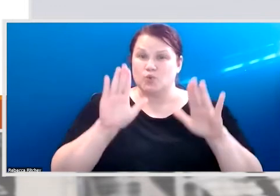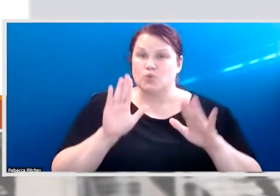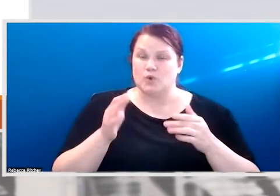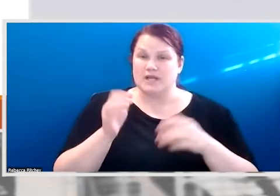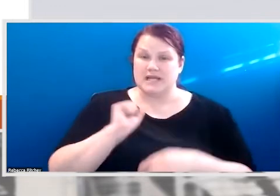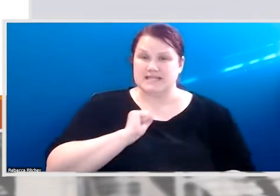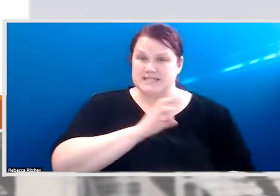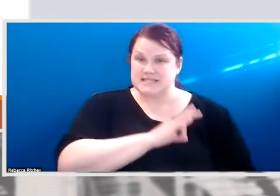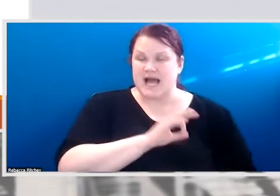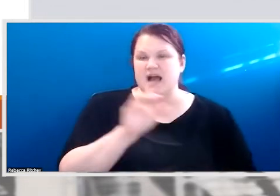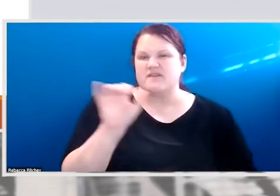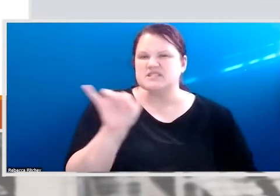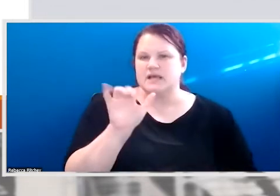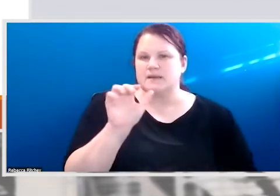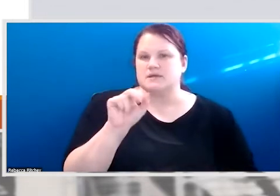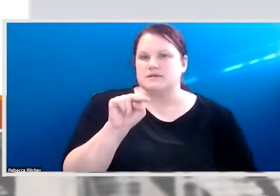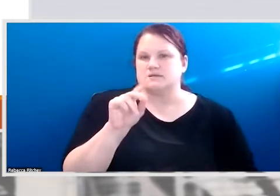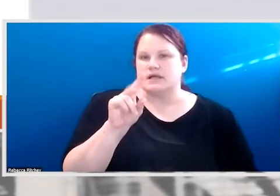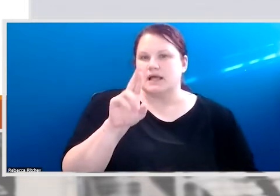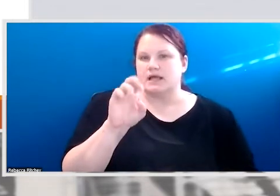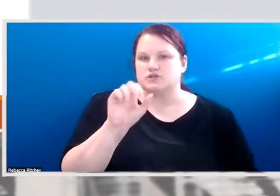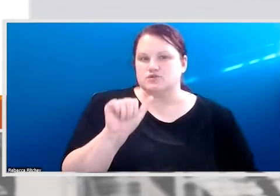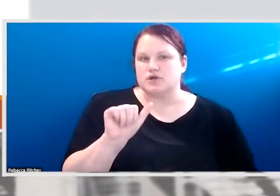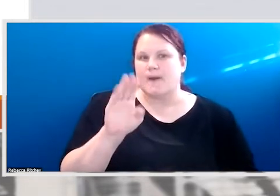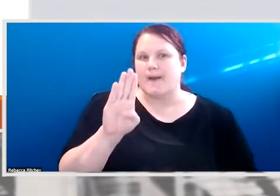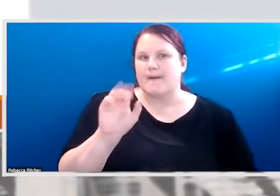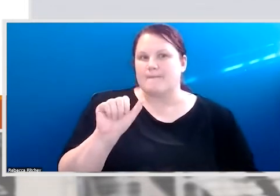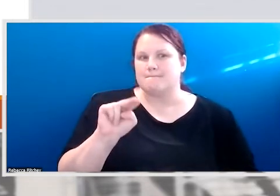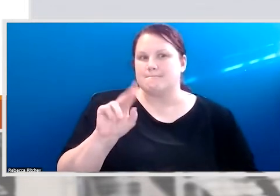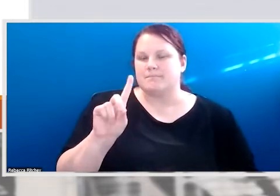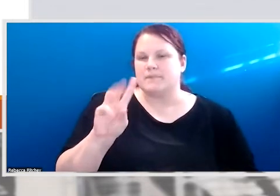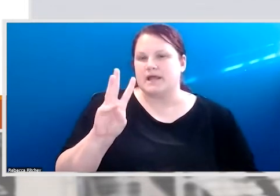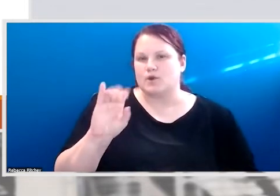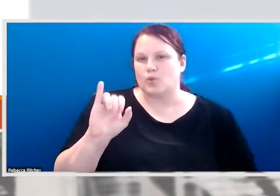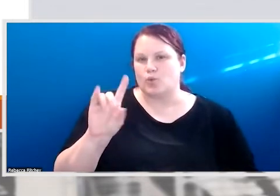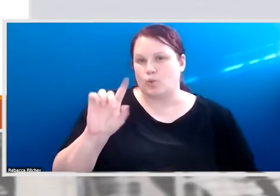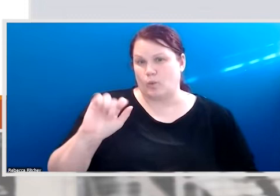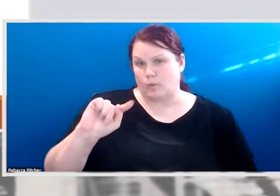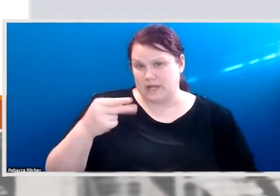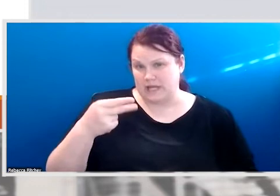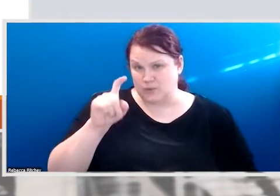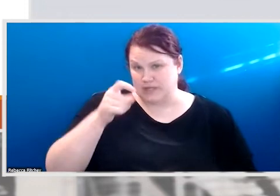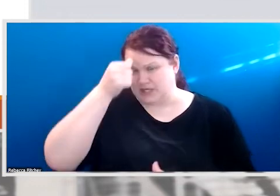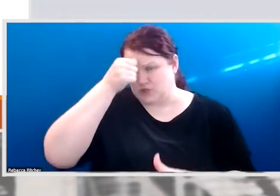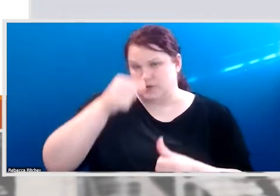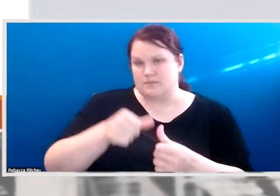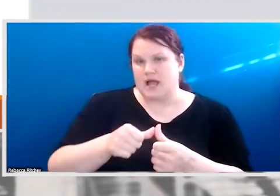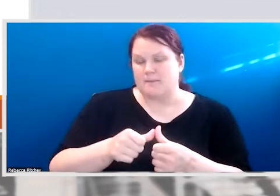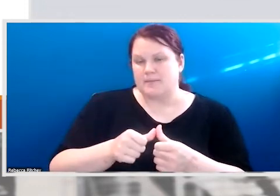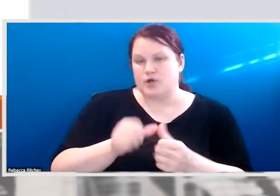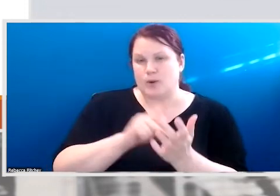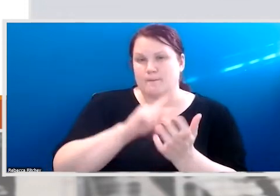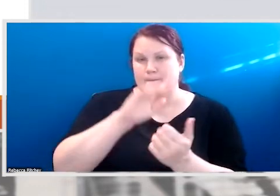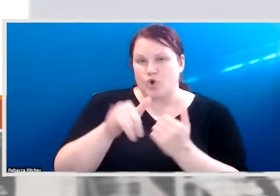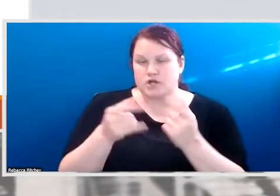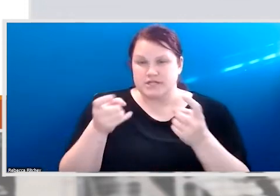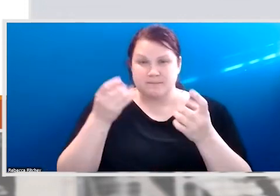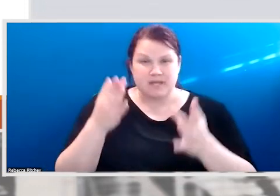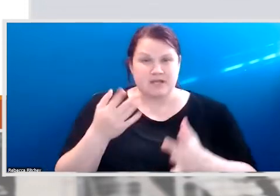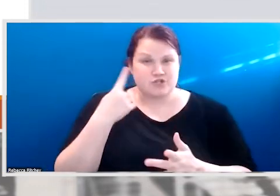as Andrea. The bandwidth also becomes an issue. We have to remember that a project manager for the